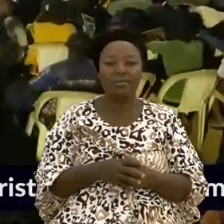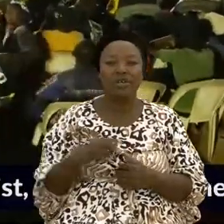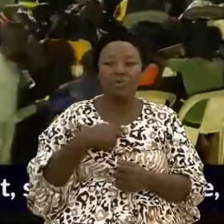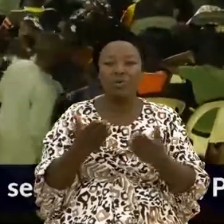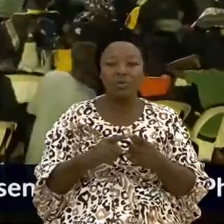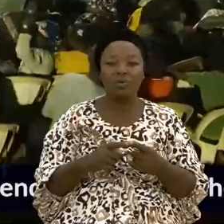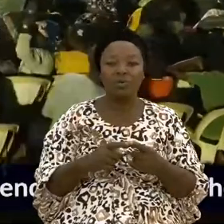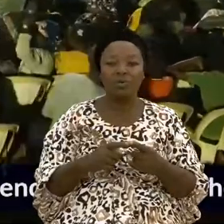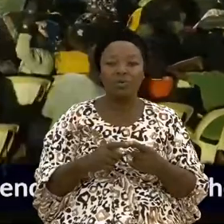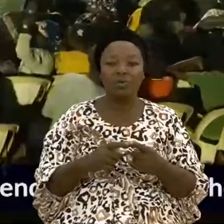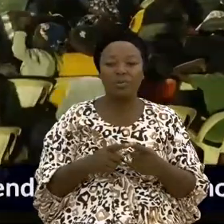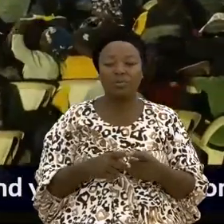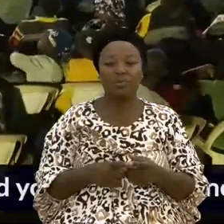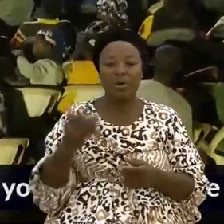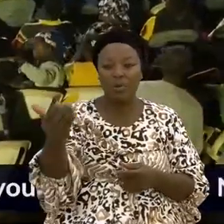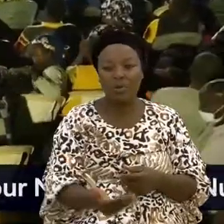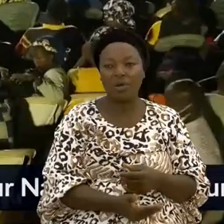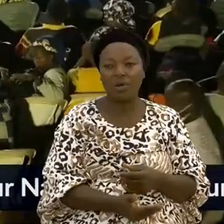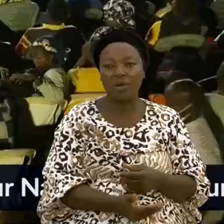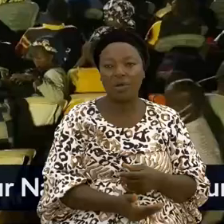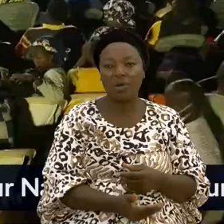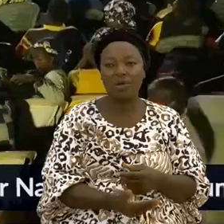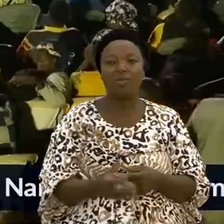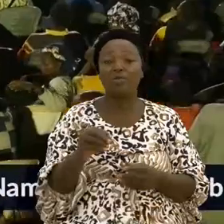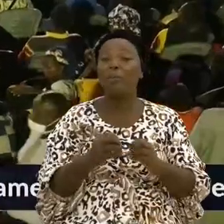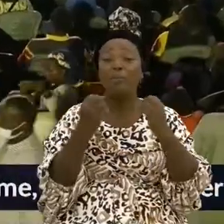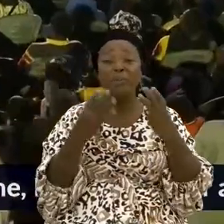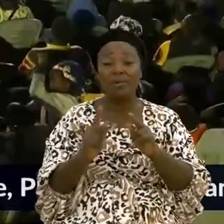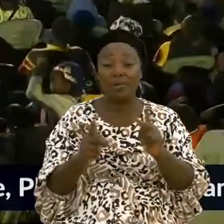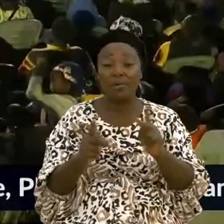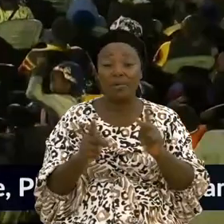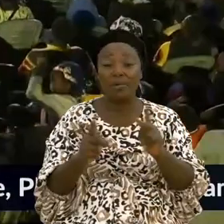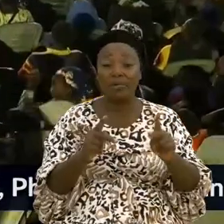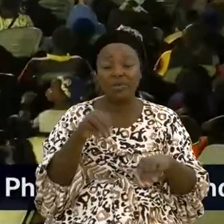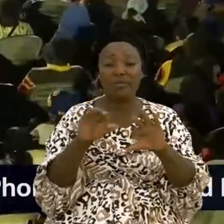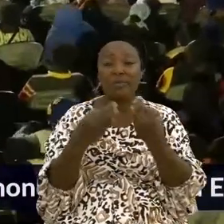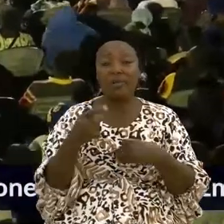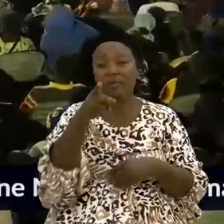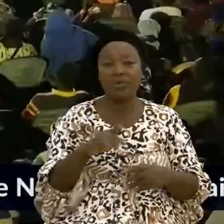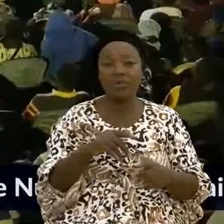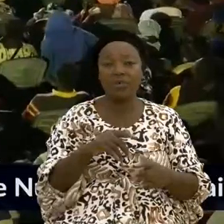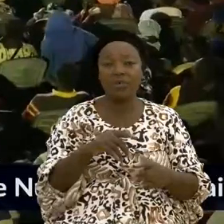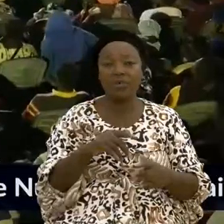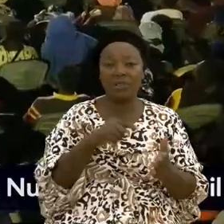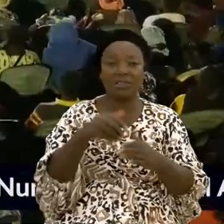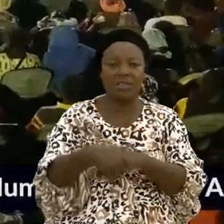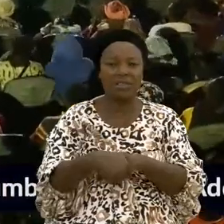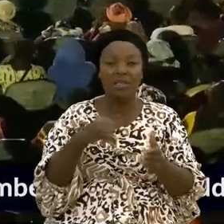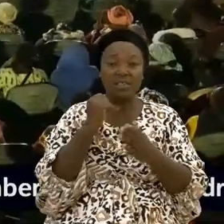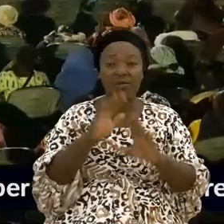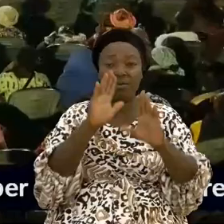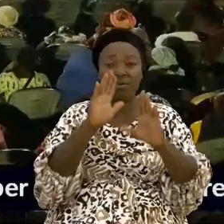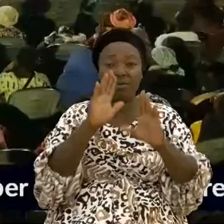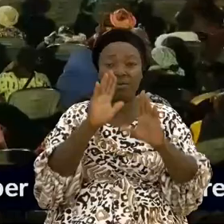welcome so many people to the family of God tonight. It's a wonderful thing that goes beyond this